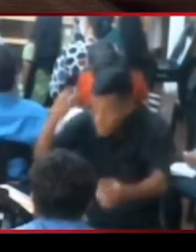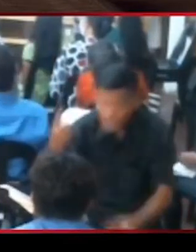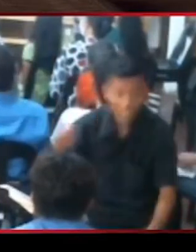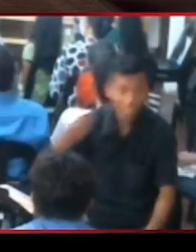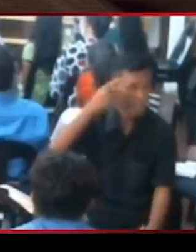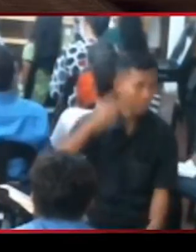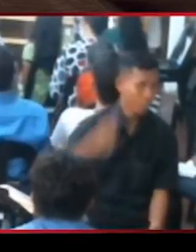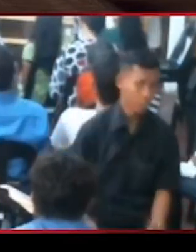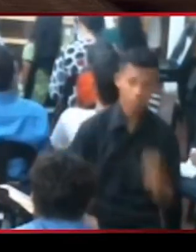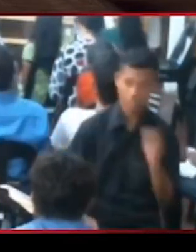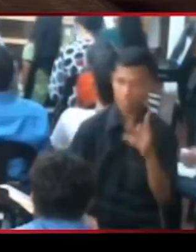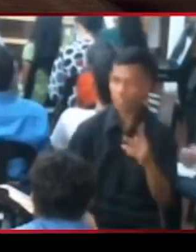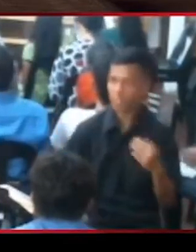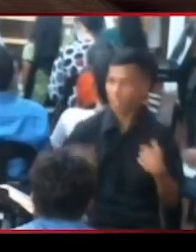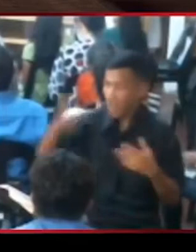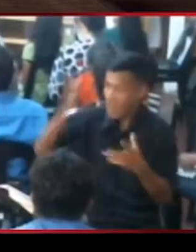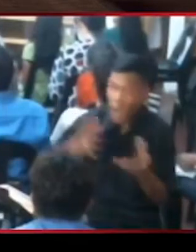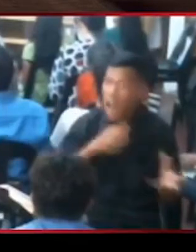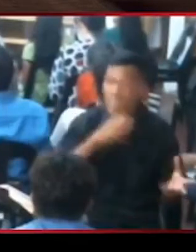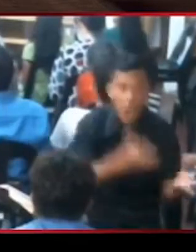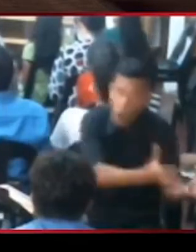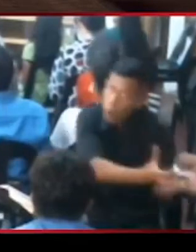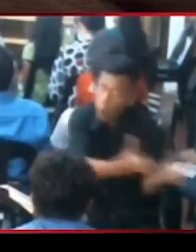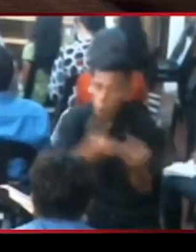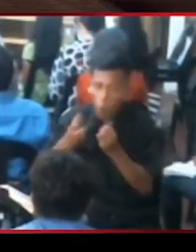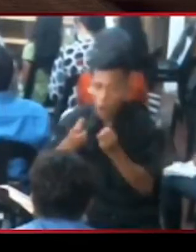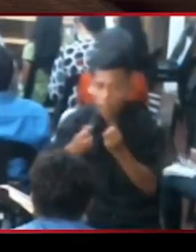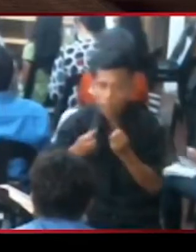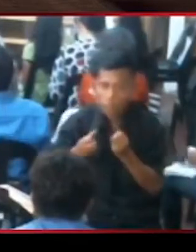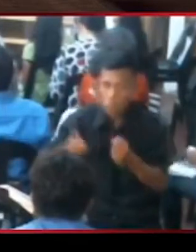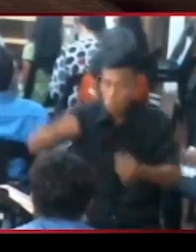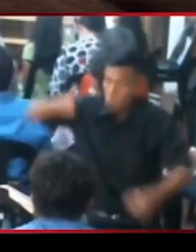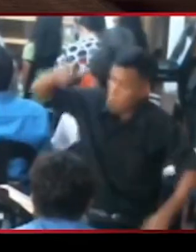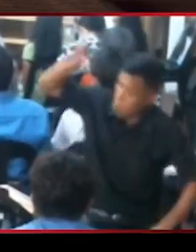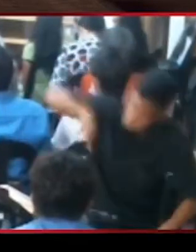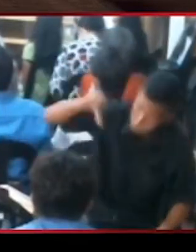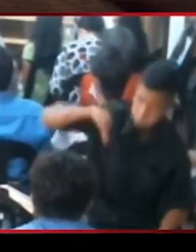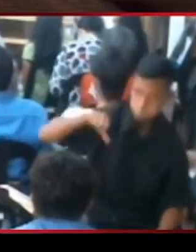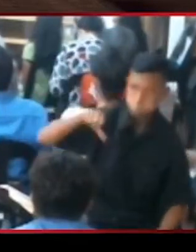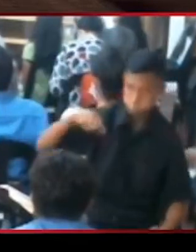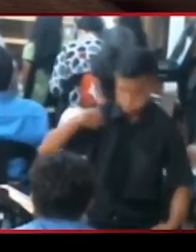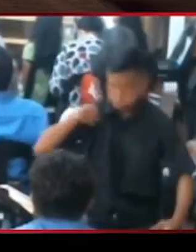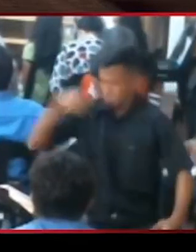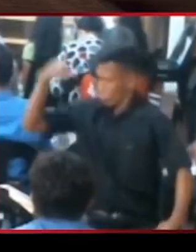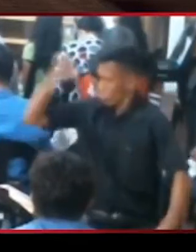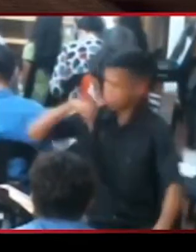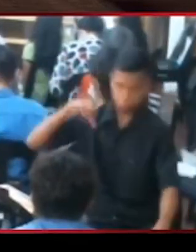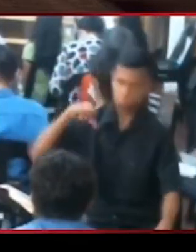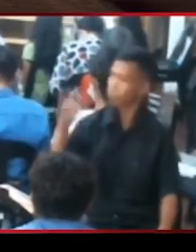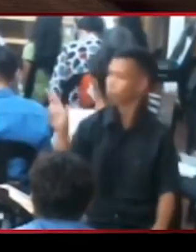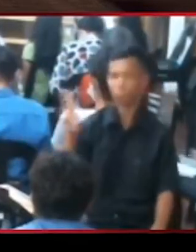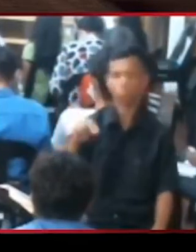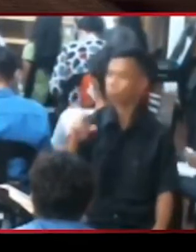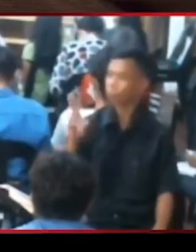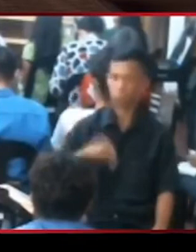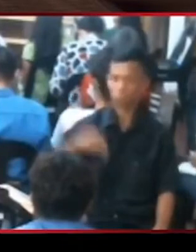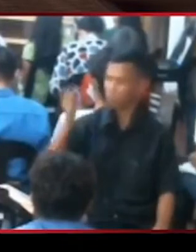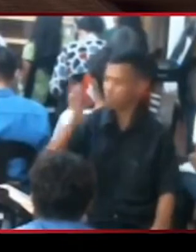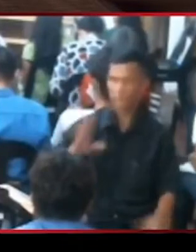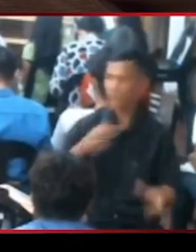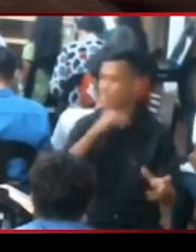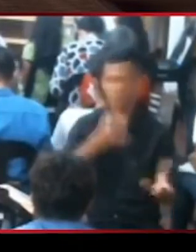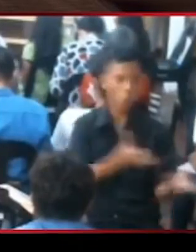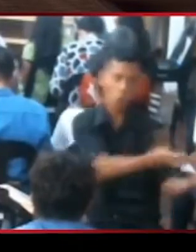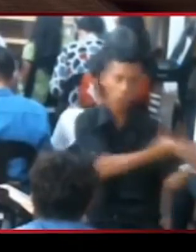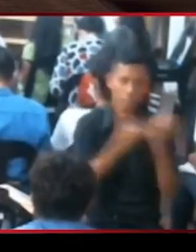does not want us to have or be discriminative. Now, in verse 8 and 9, let's look at chapter